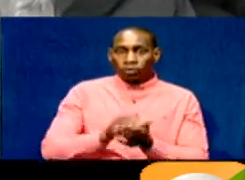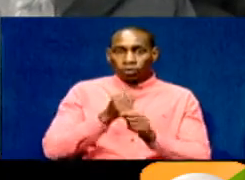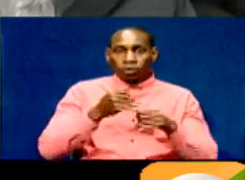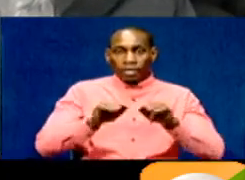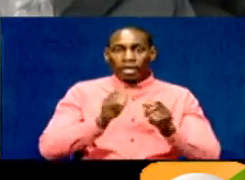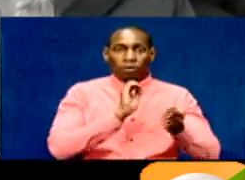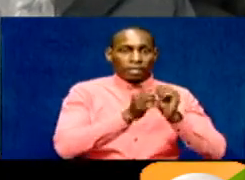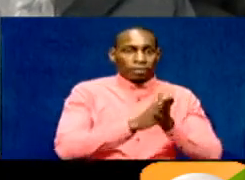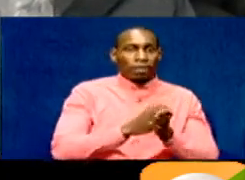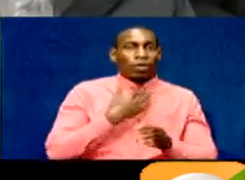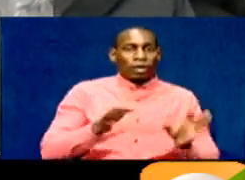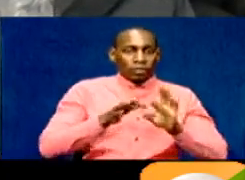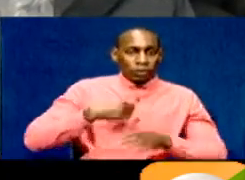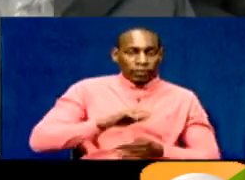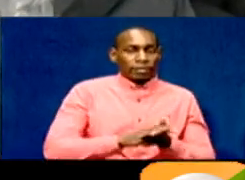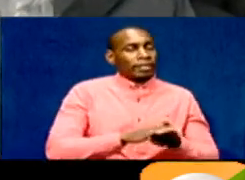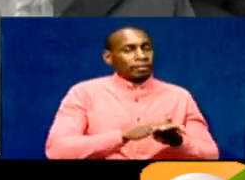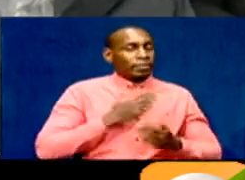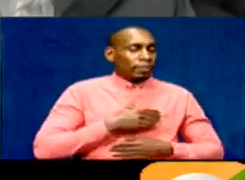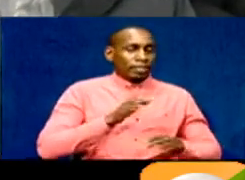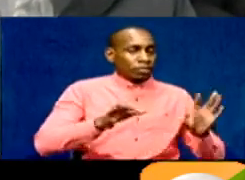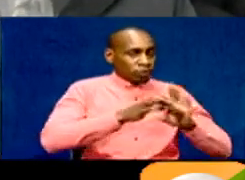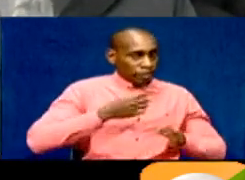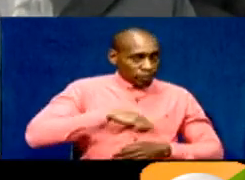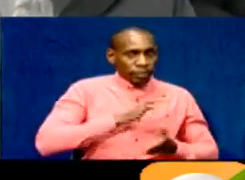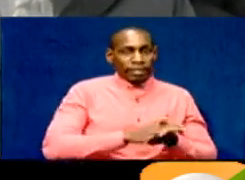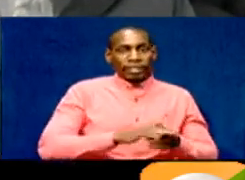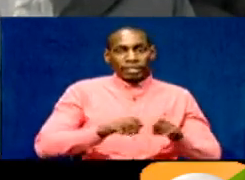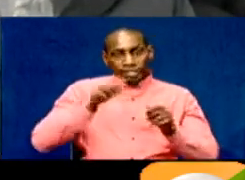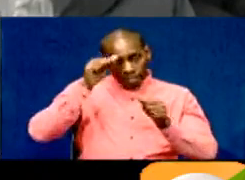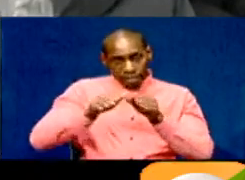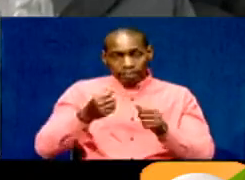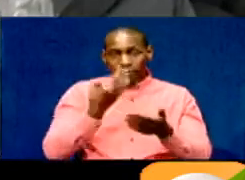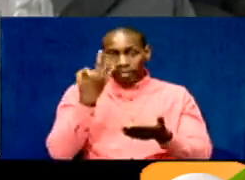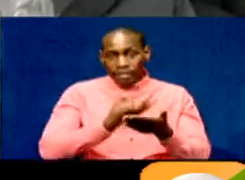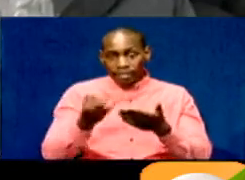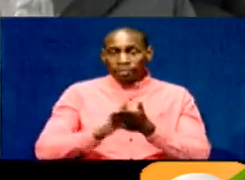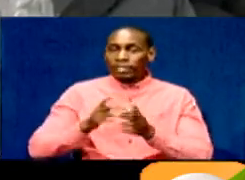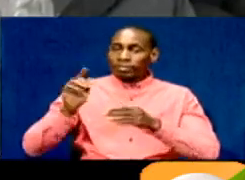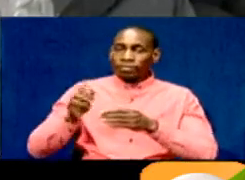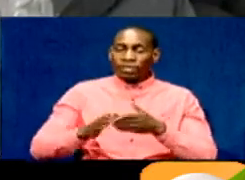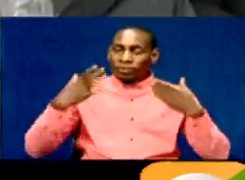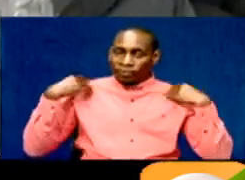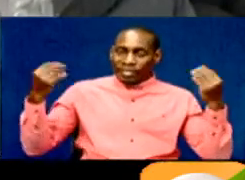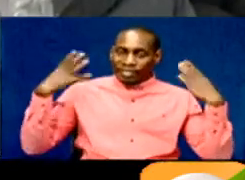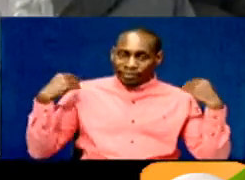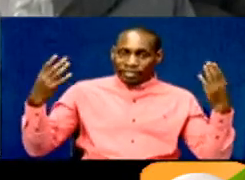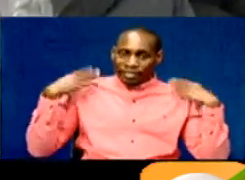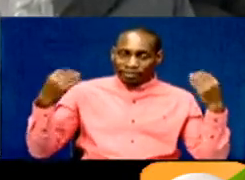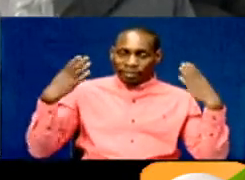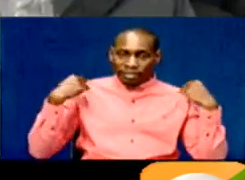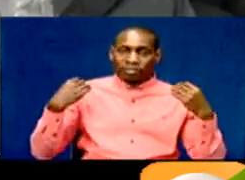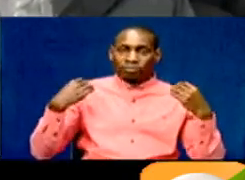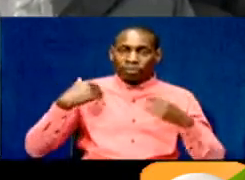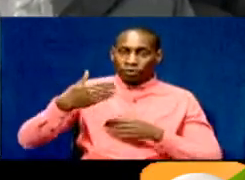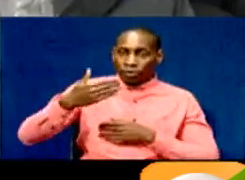and you said, can I join? And I said, please come. And I remember it was 3 weeks of hard training and back and